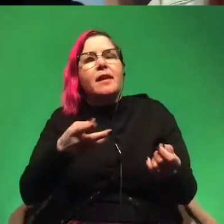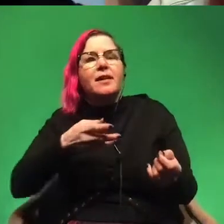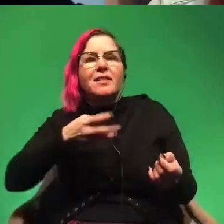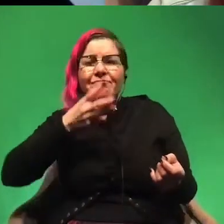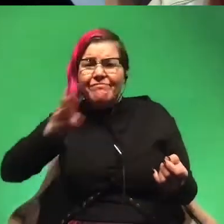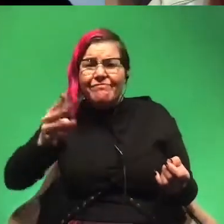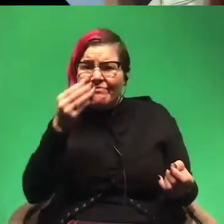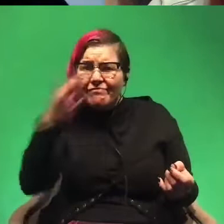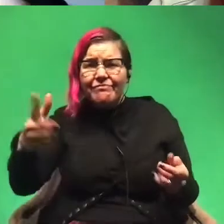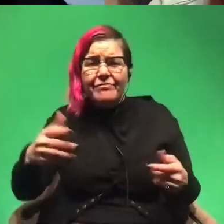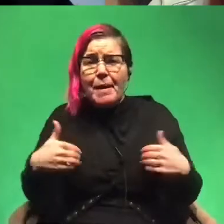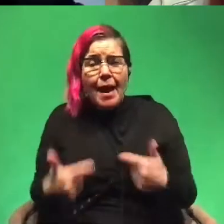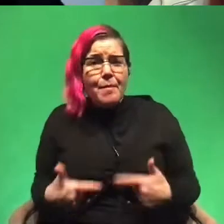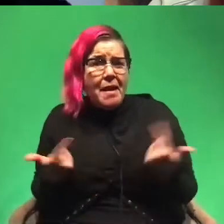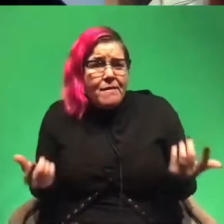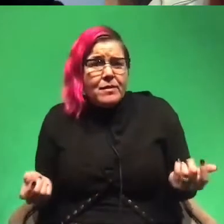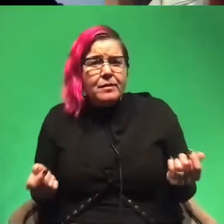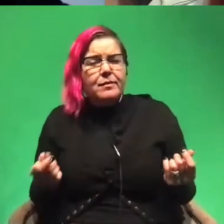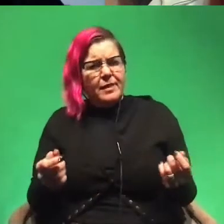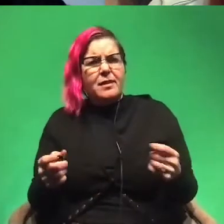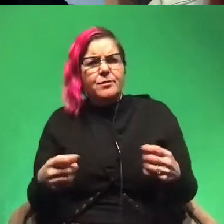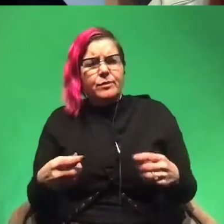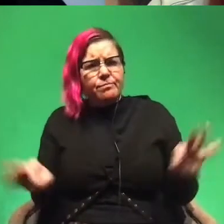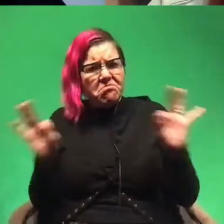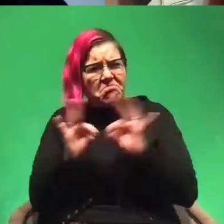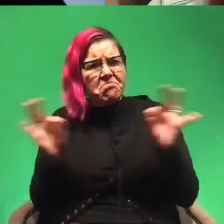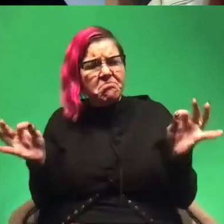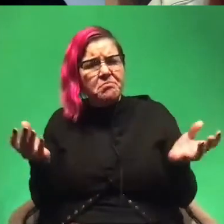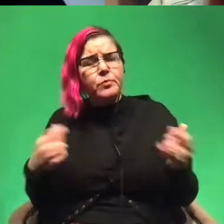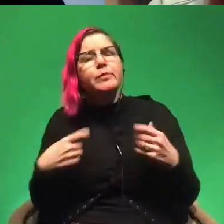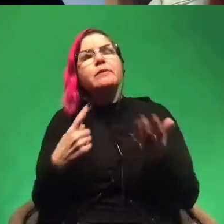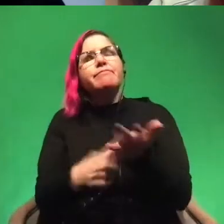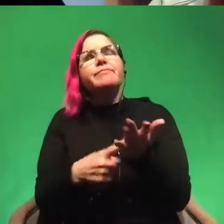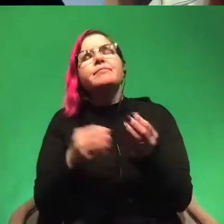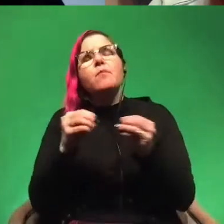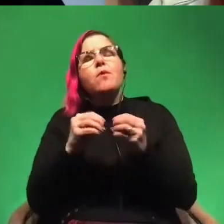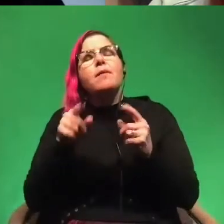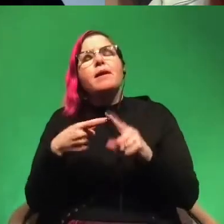for animal life. And that's something that really matters. It's something that we talk more about in